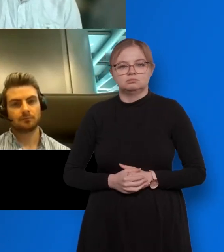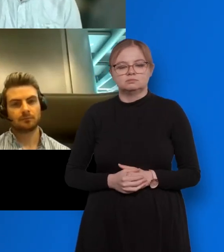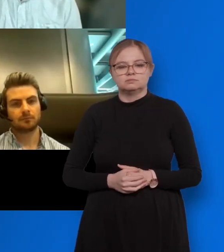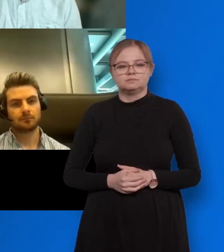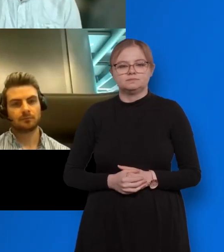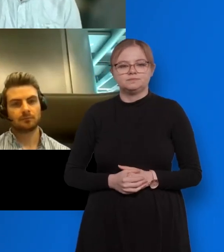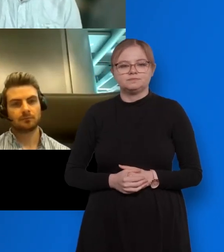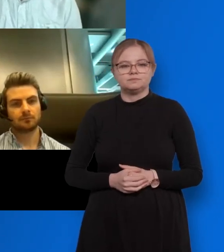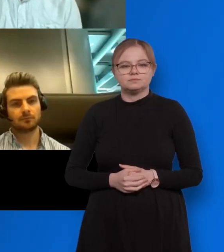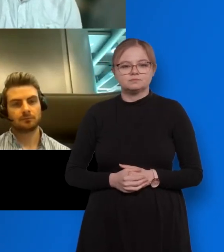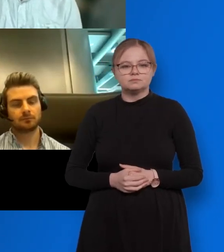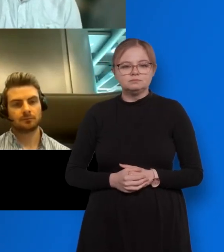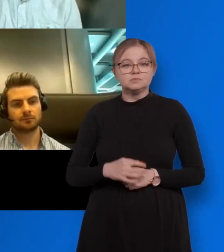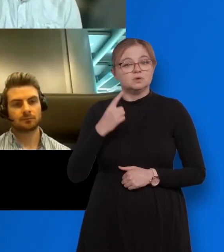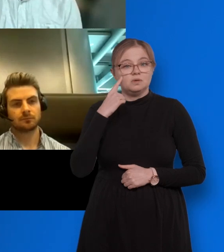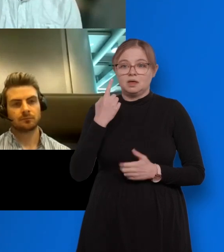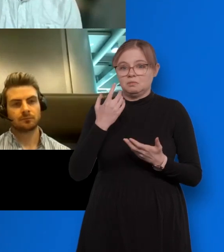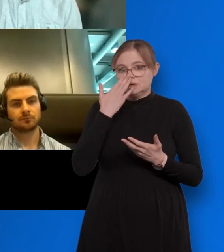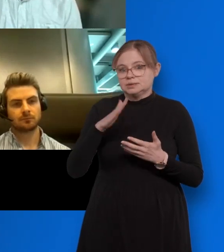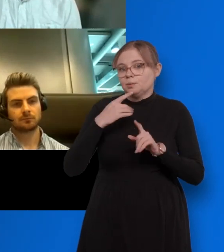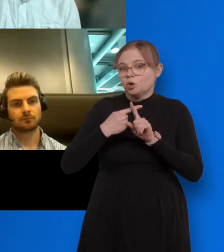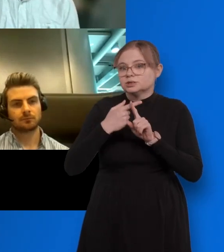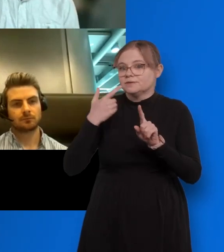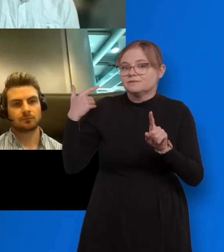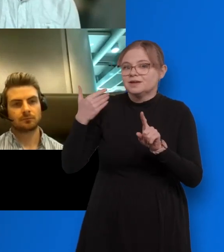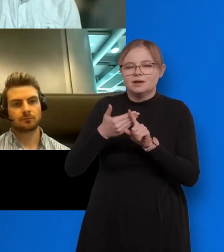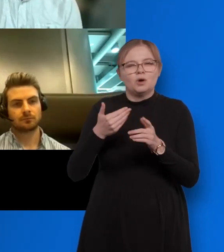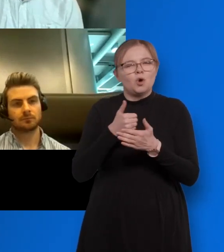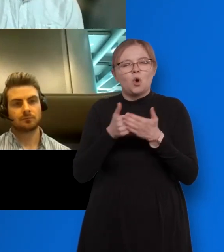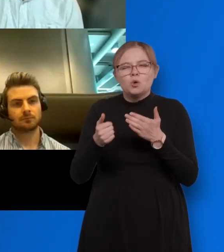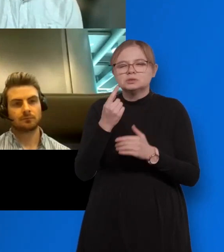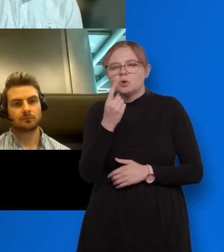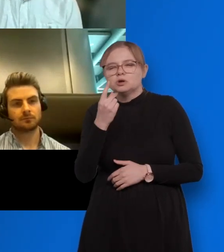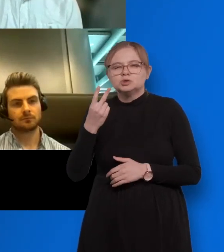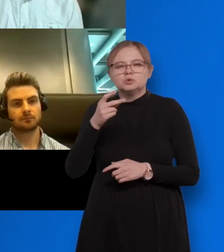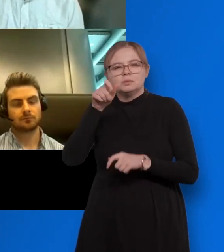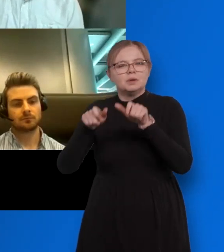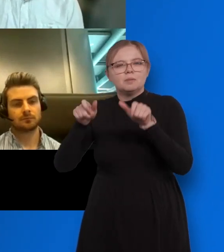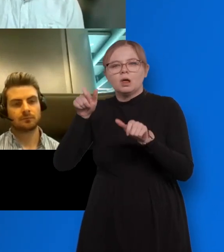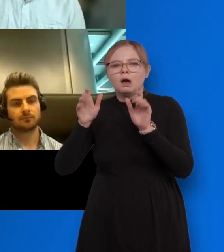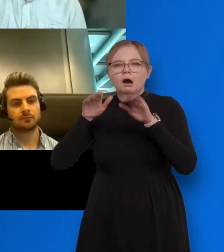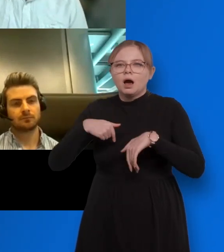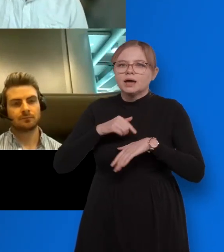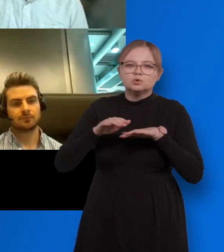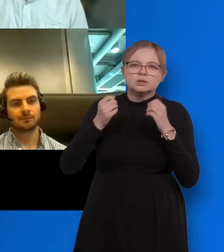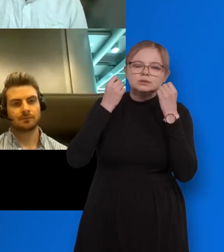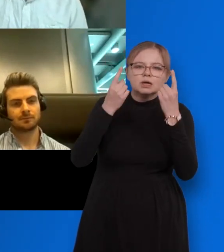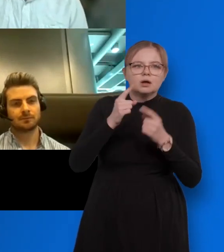you know, we think it's fairly positive. There are always going to be the odd one or two people who I don't understand